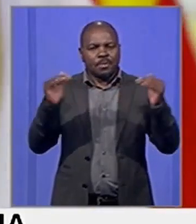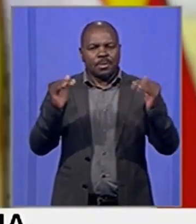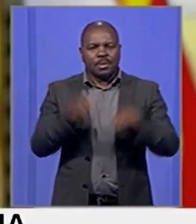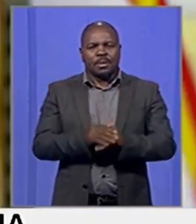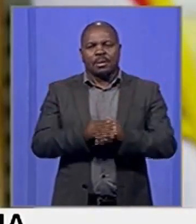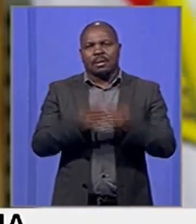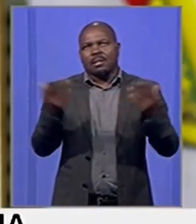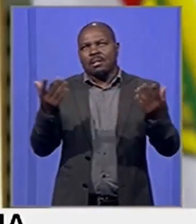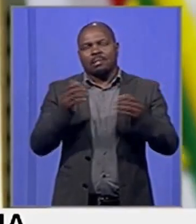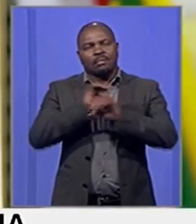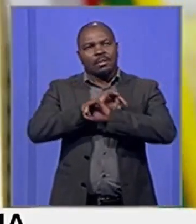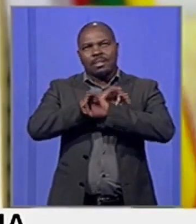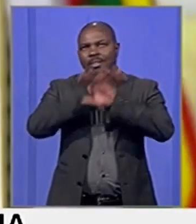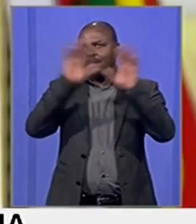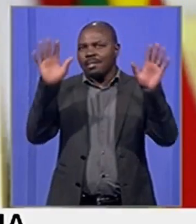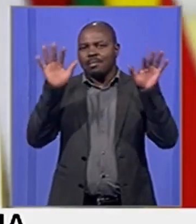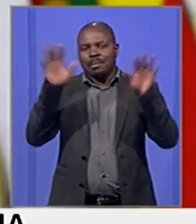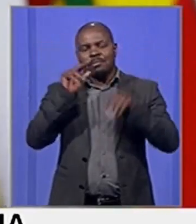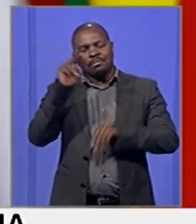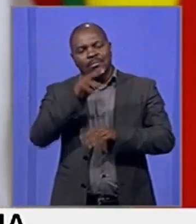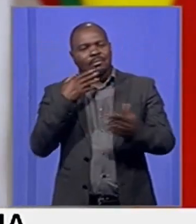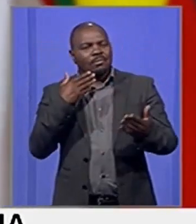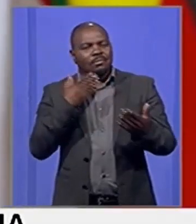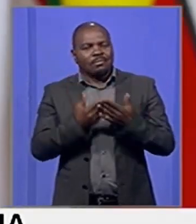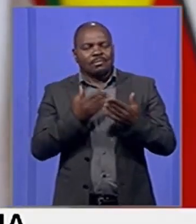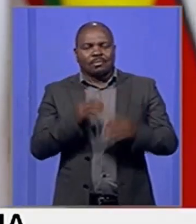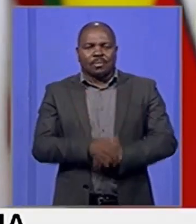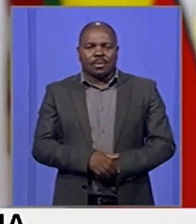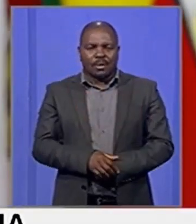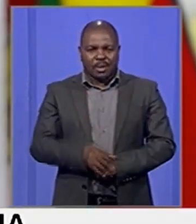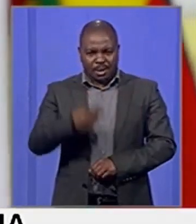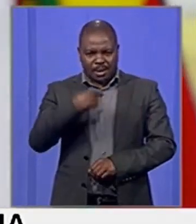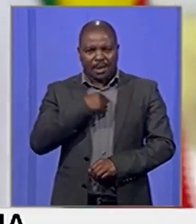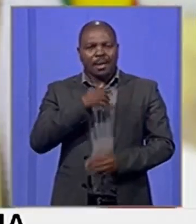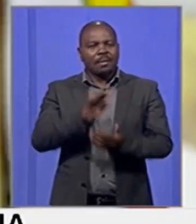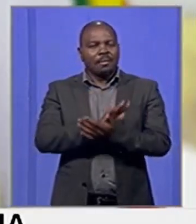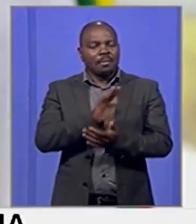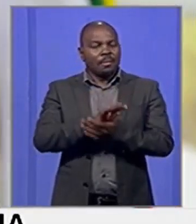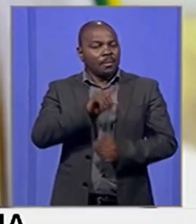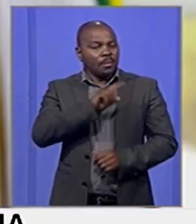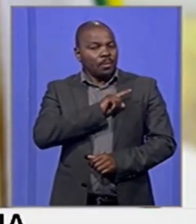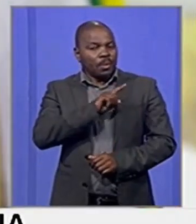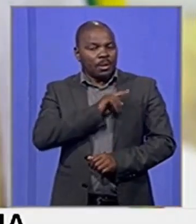broad daylight. And I'm happy that there was huge